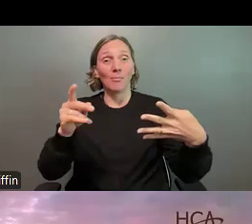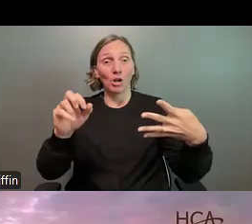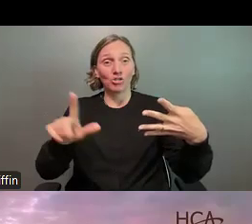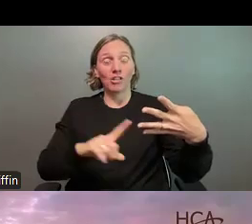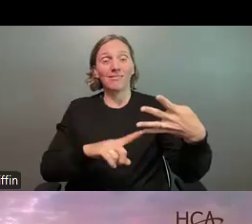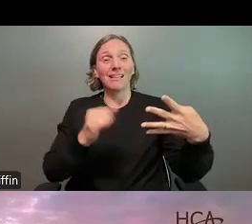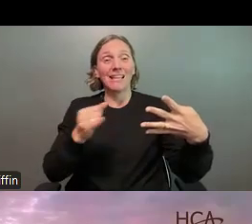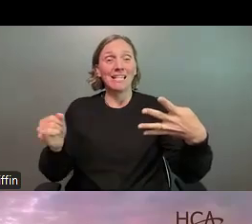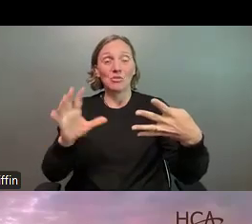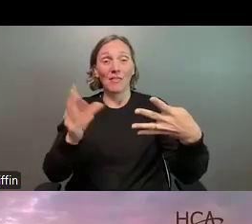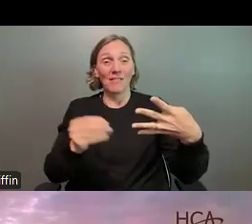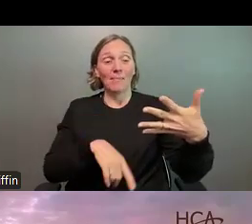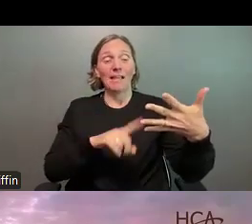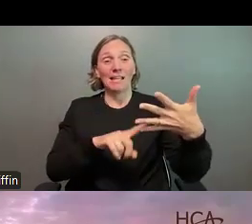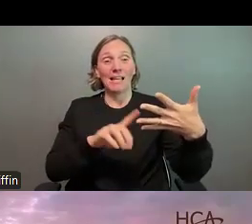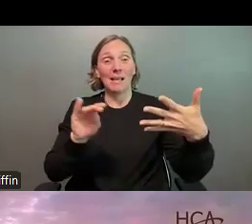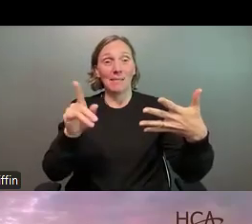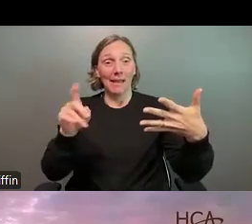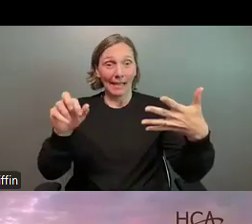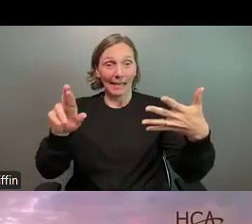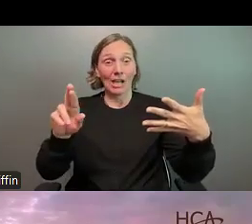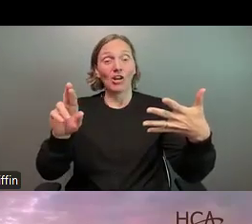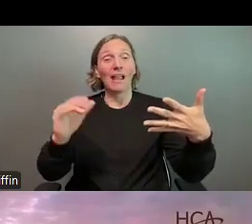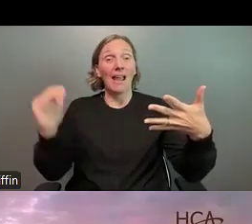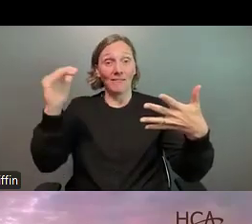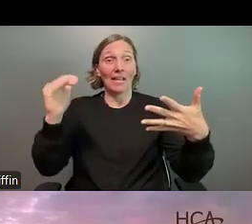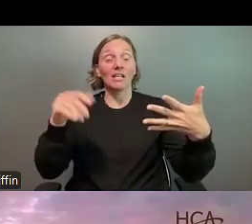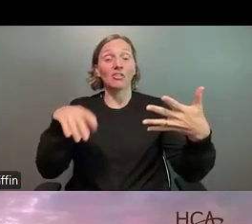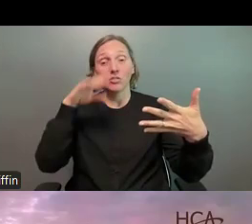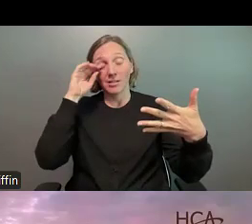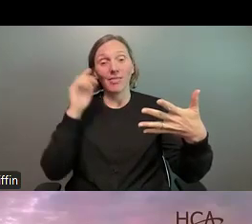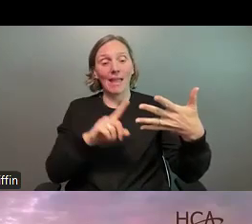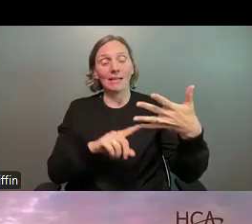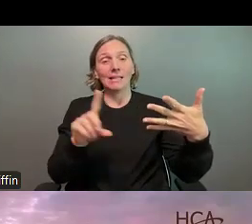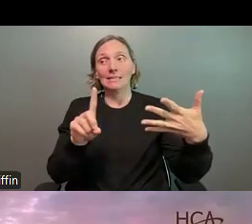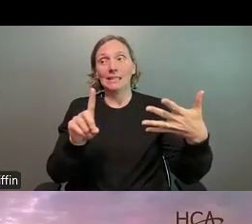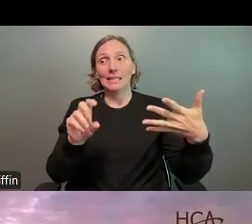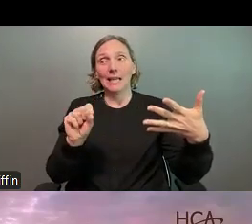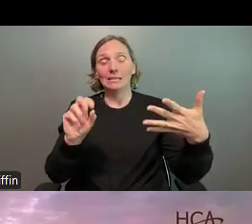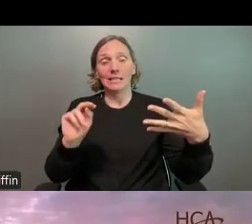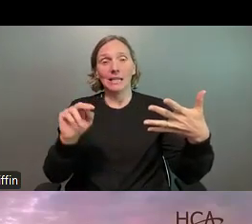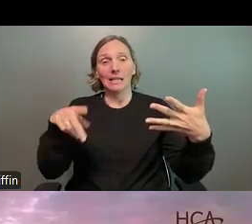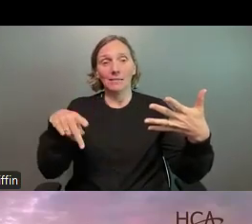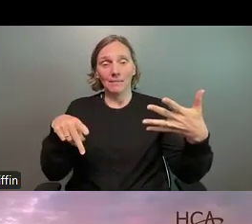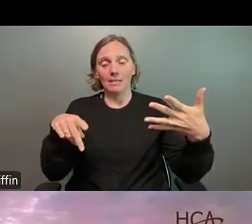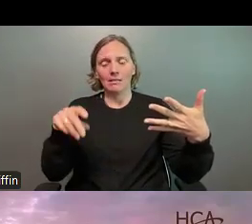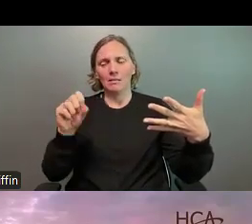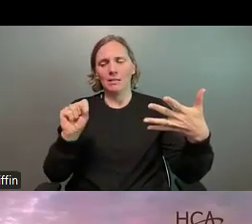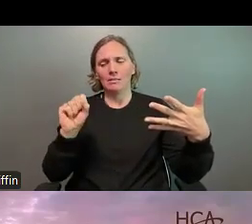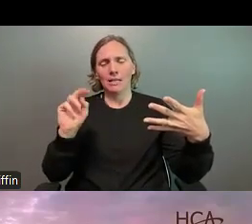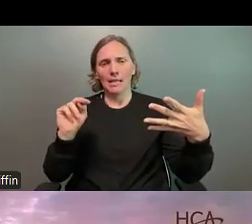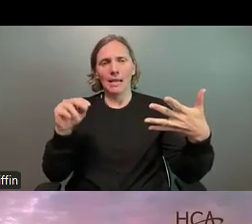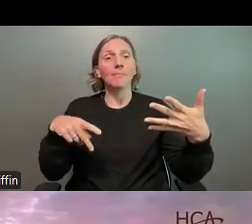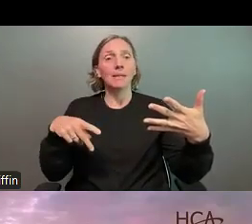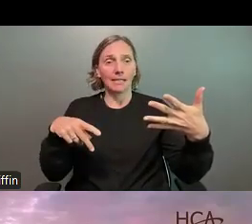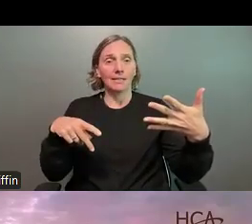and family, as well as Medicare Advantage, which is where our DSNP line of business falls